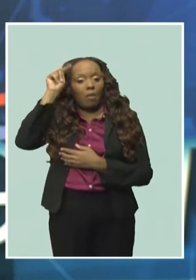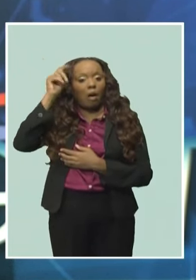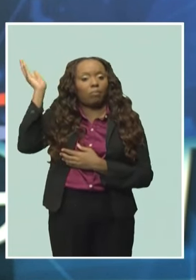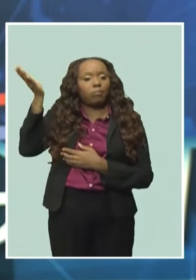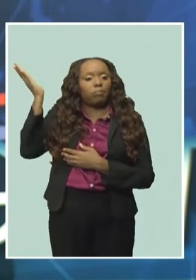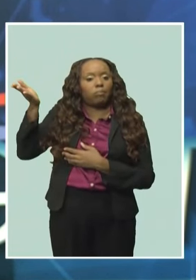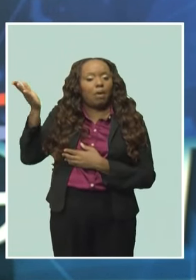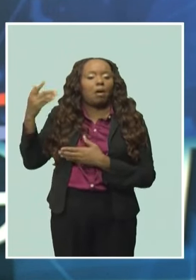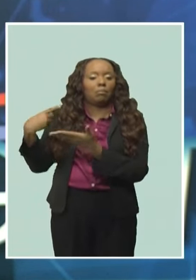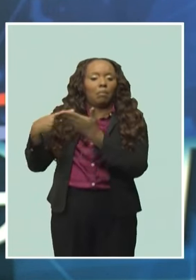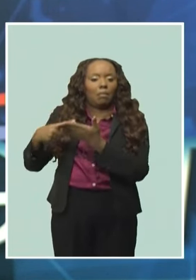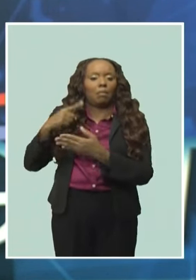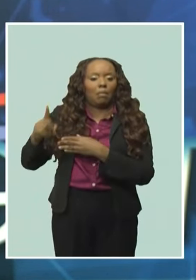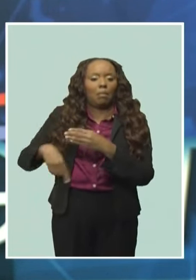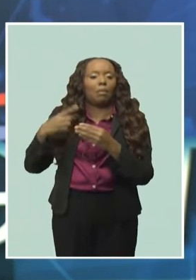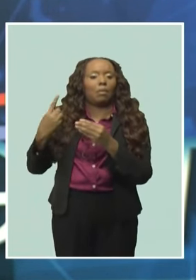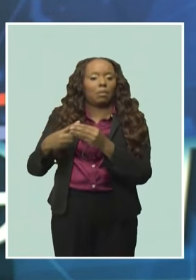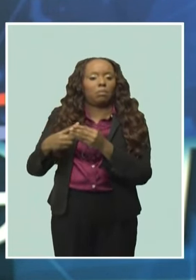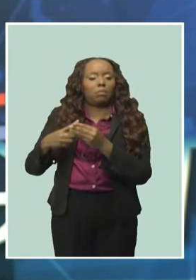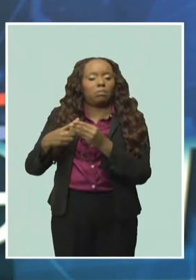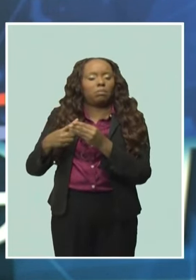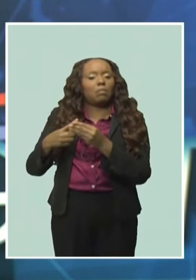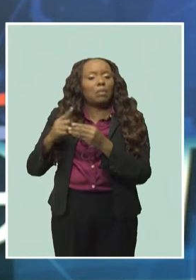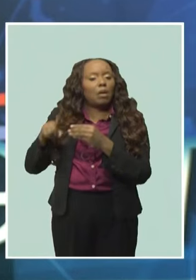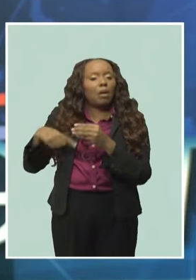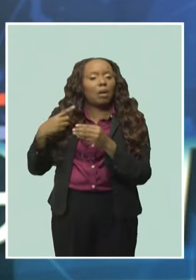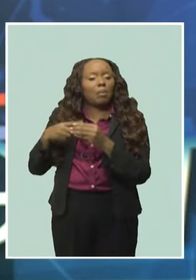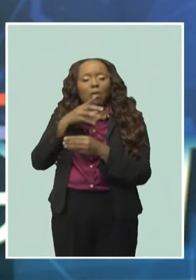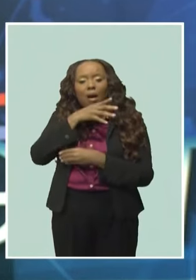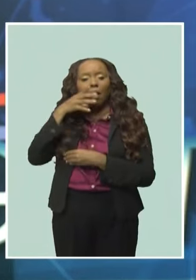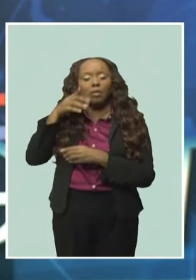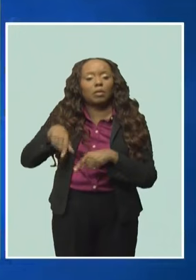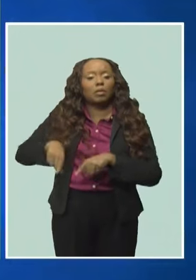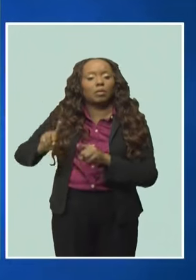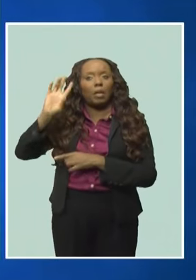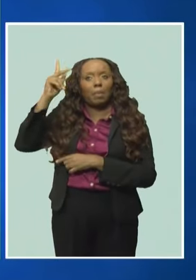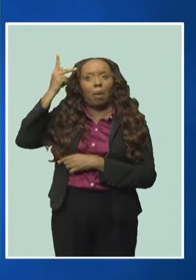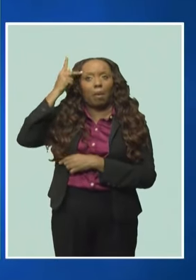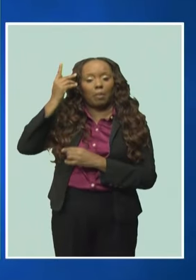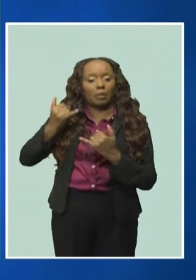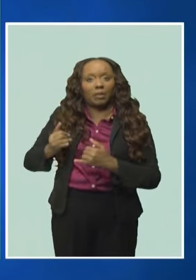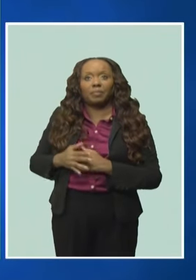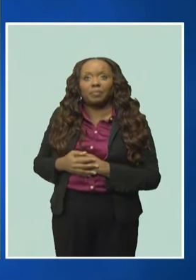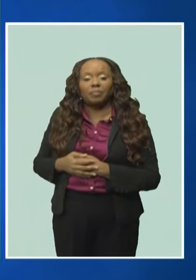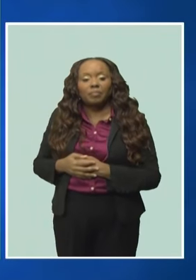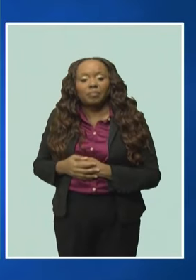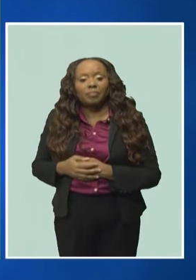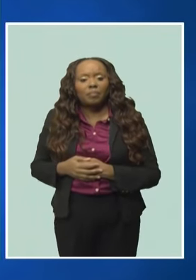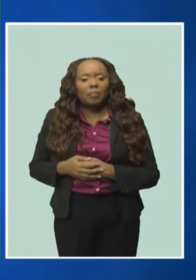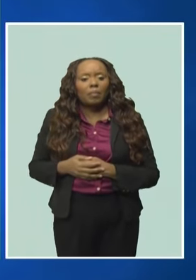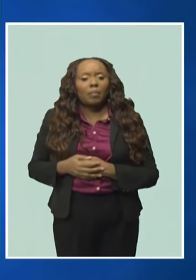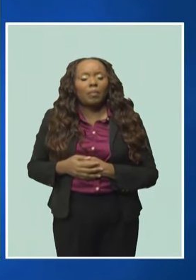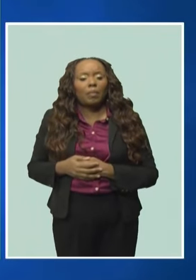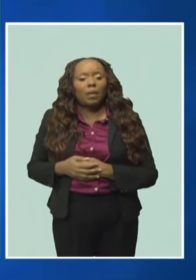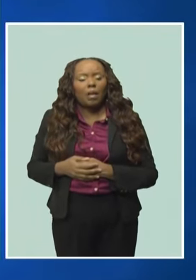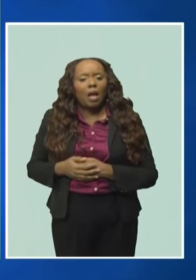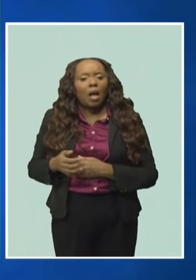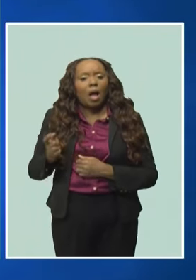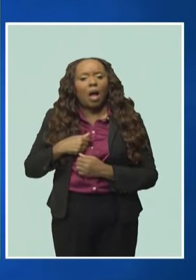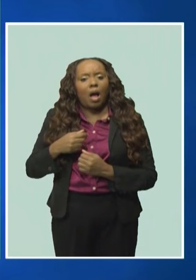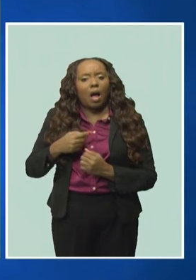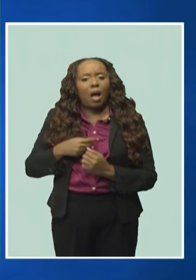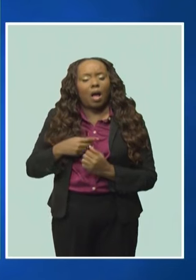the agriculture head during the estimates debate. It was erroneously stated in the press